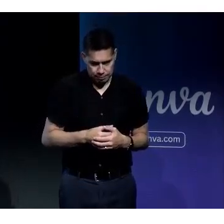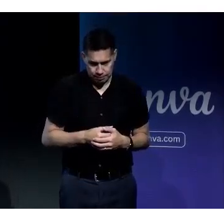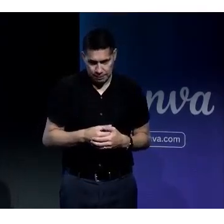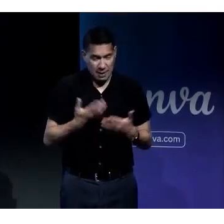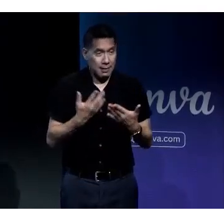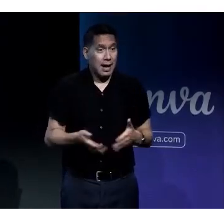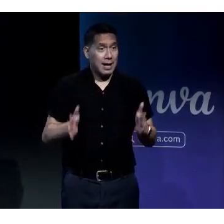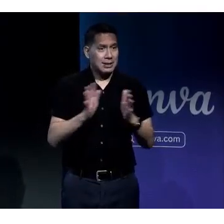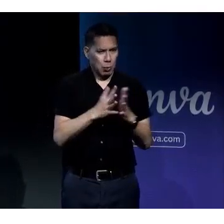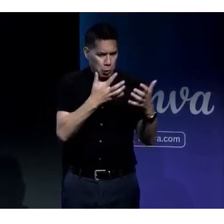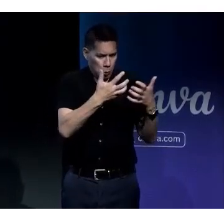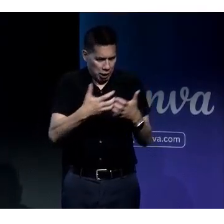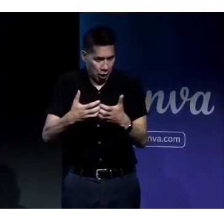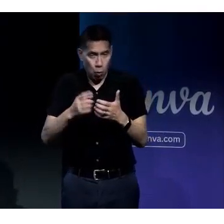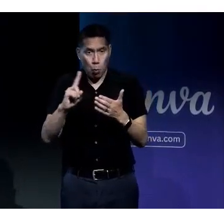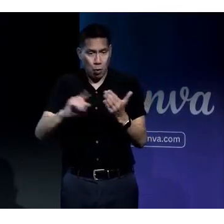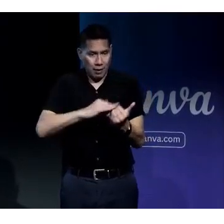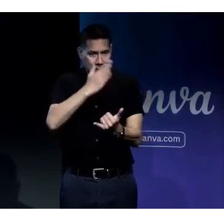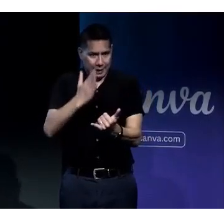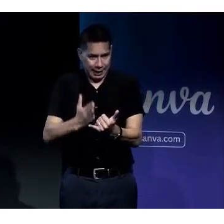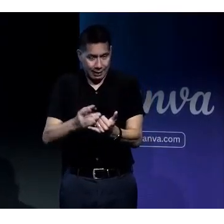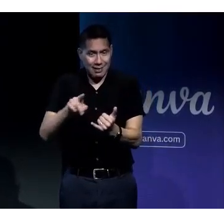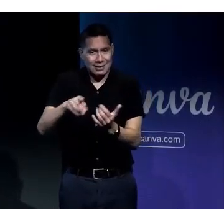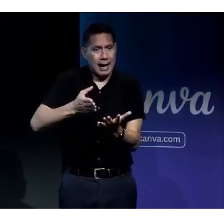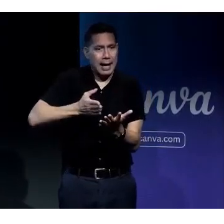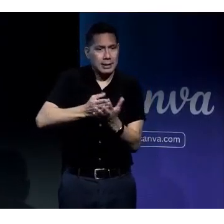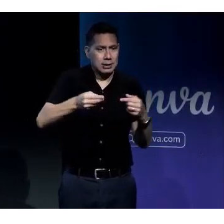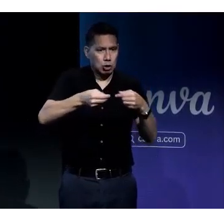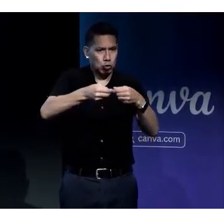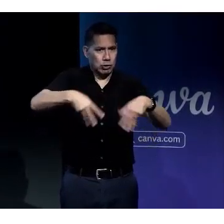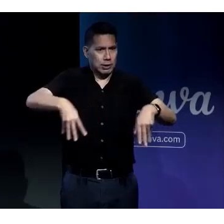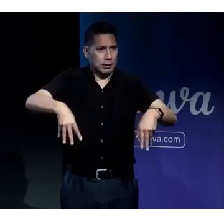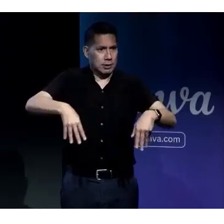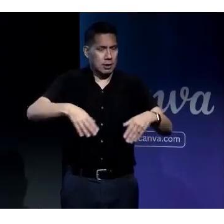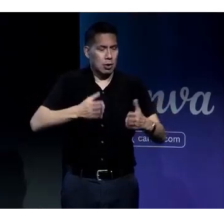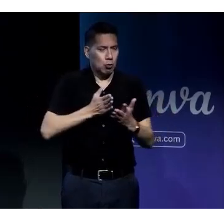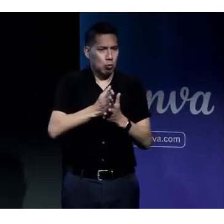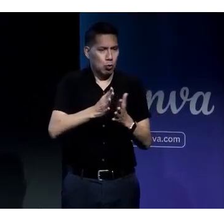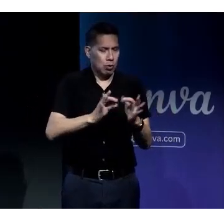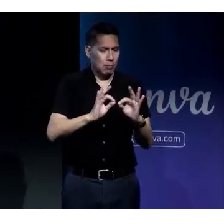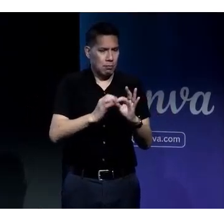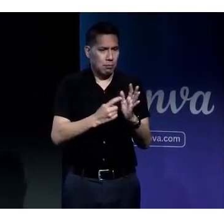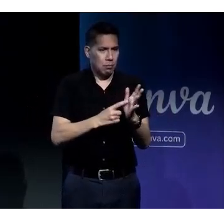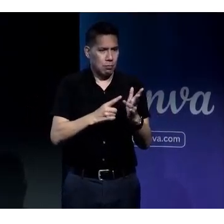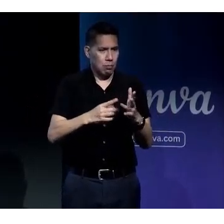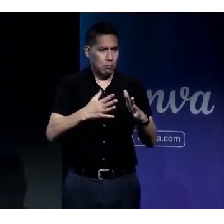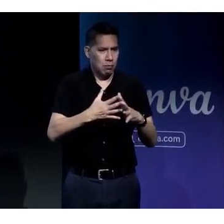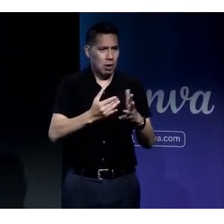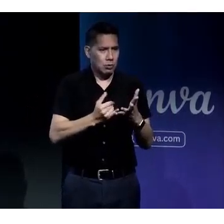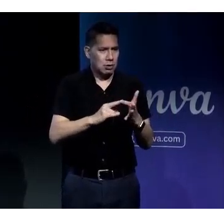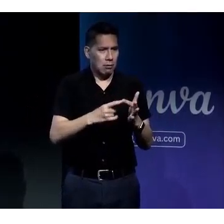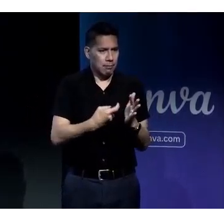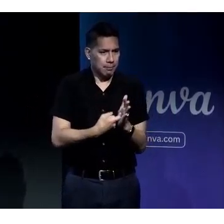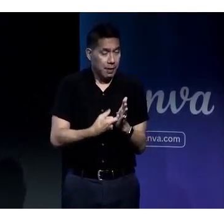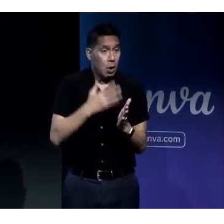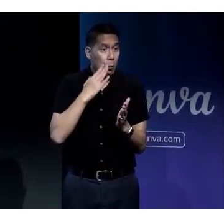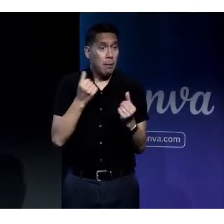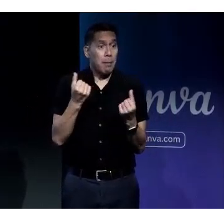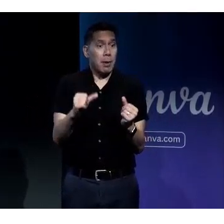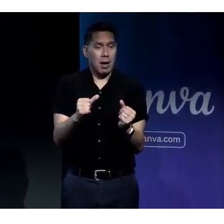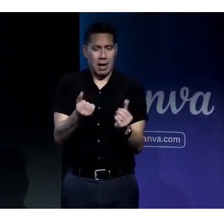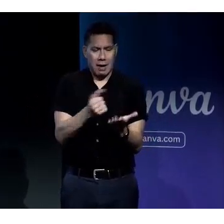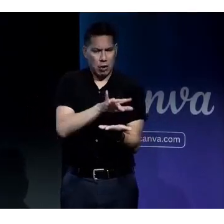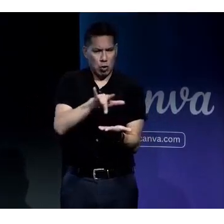how we calculate what ends up as the accessibility tree node in the browser. Once we have that, we use the